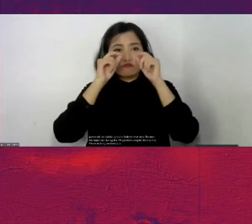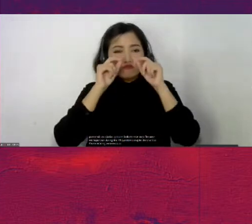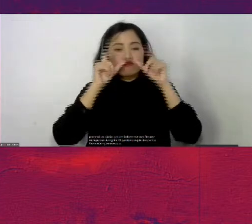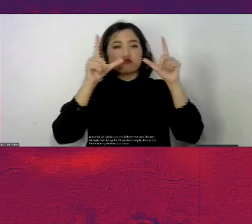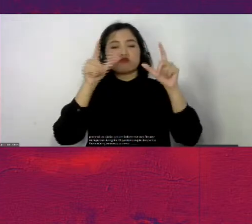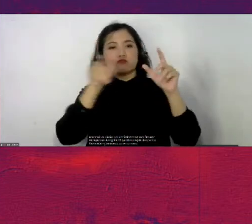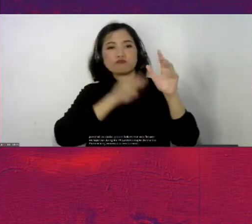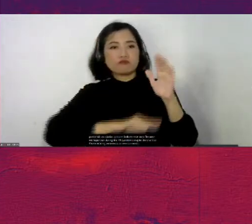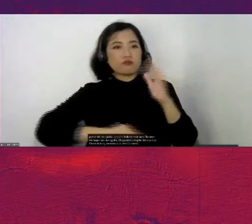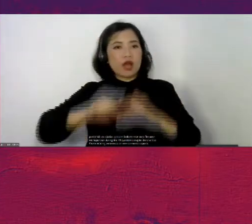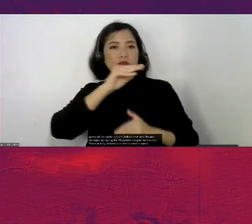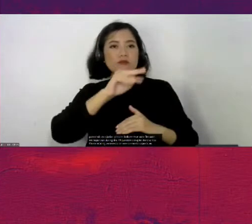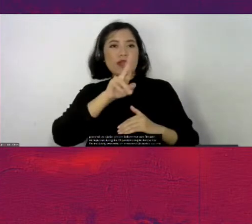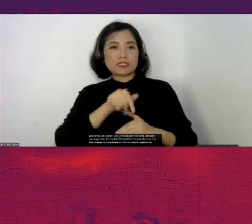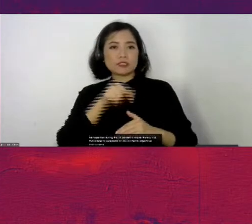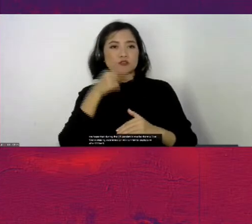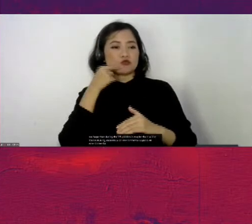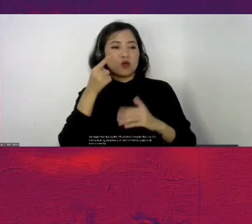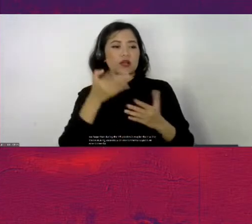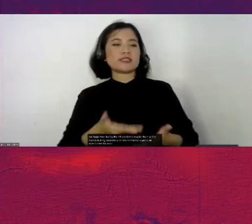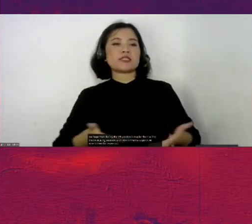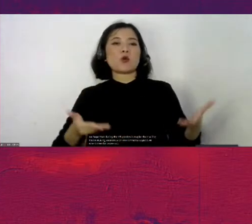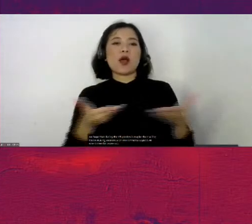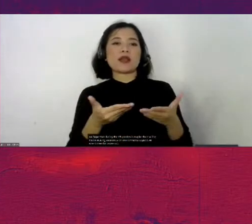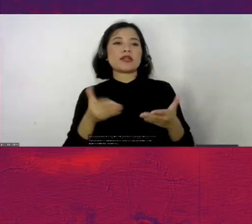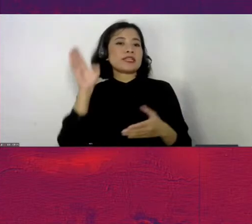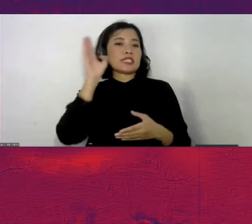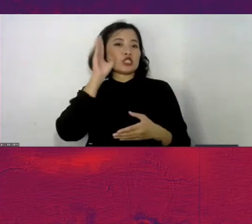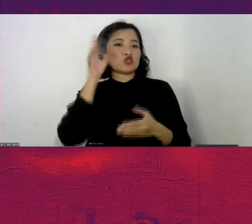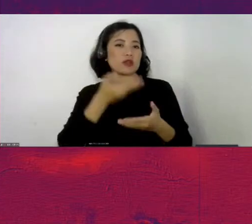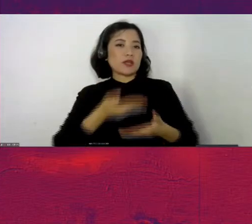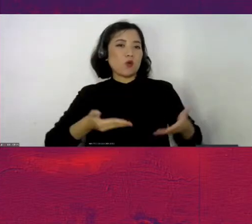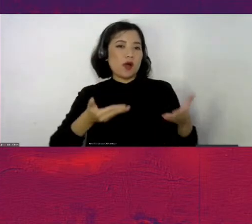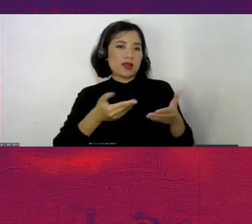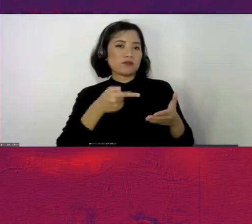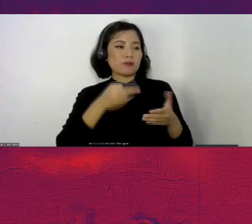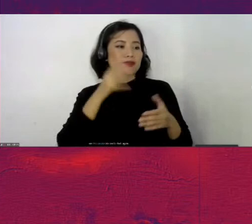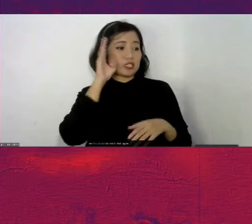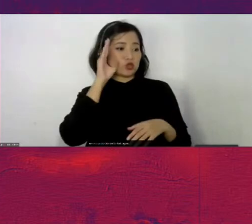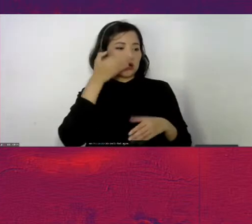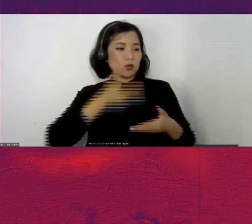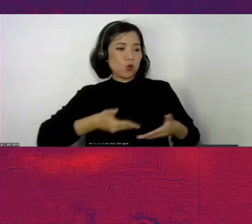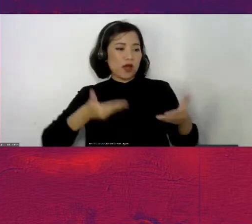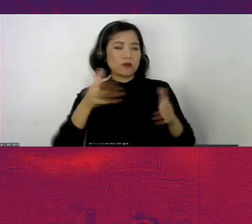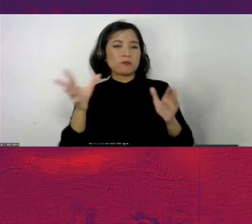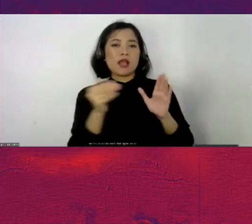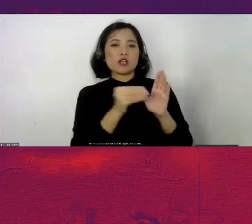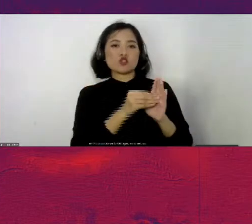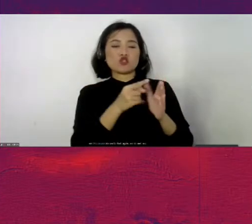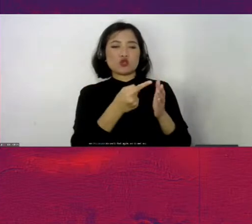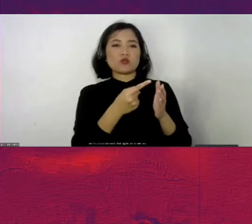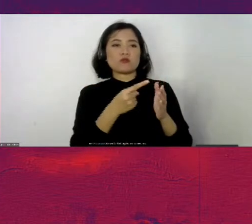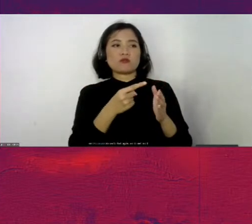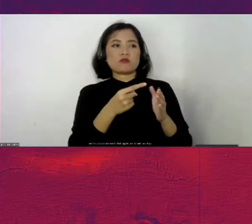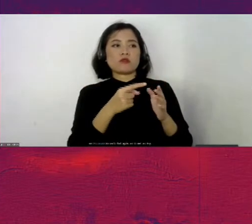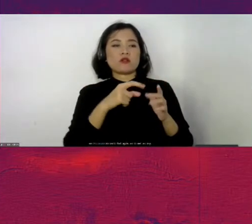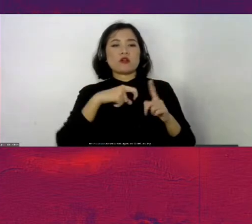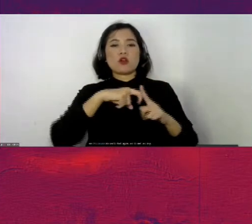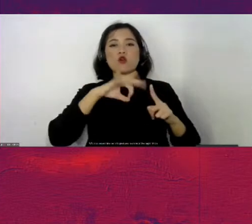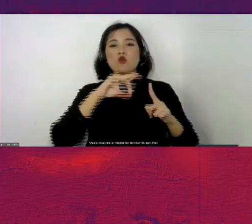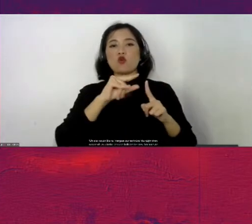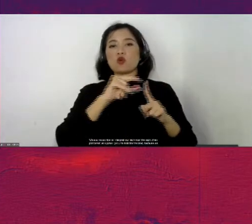environmental aspects, so environmental awareness on the corporate sector. But again, we do not see any